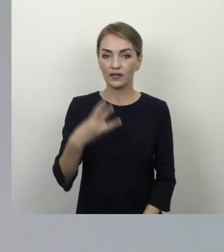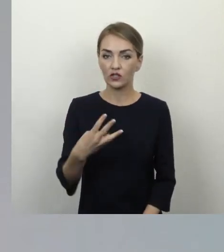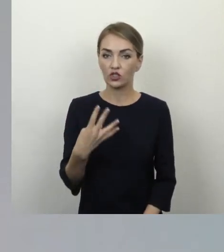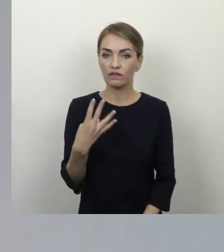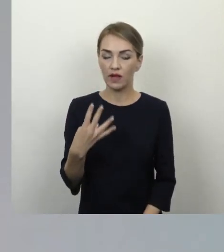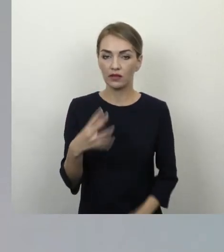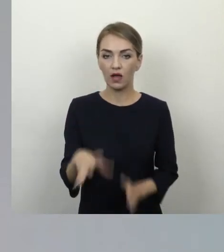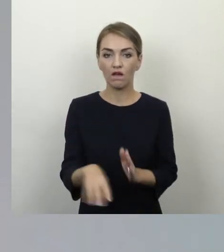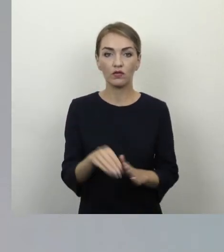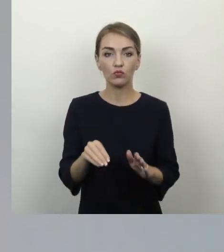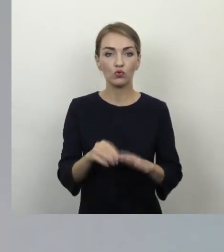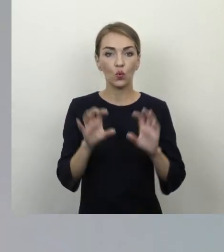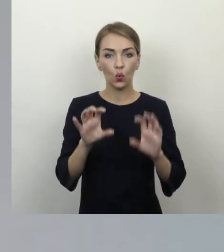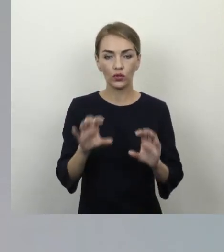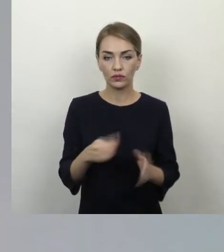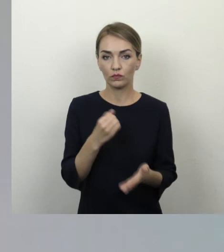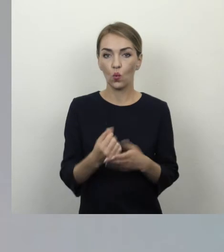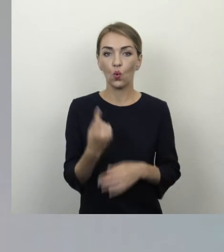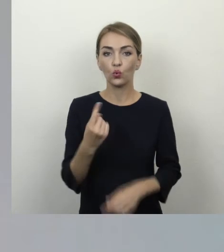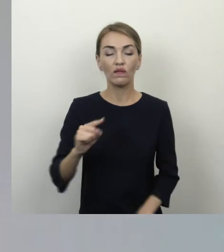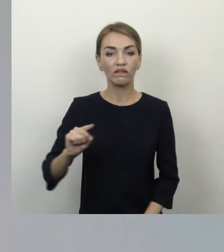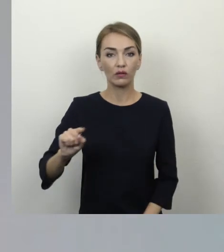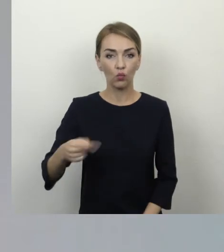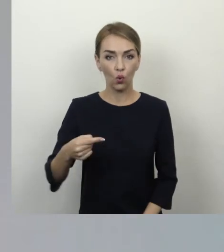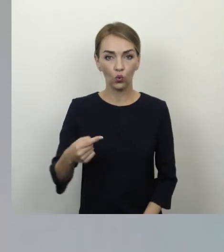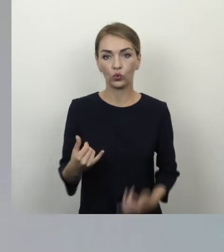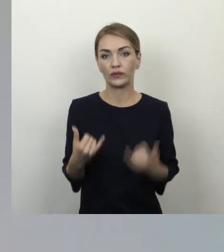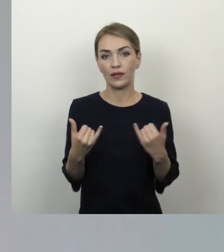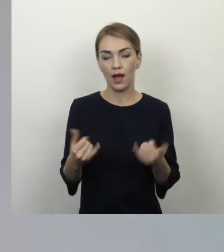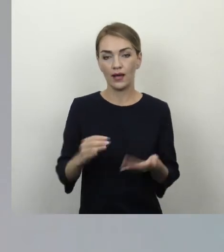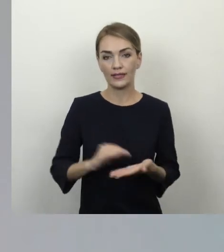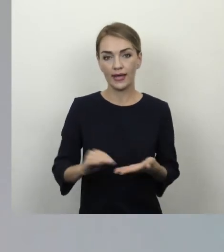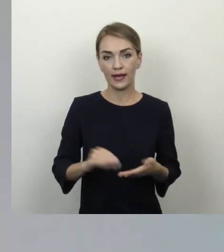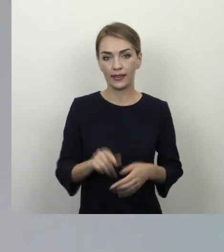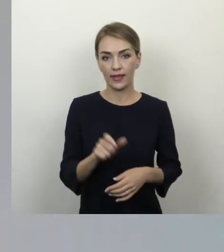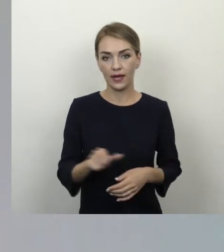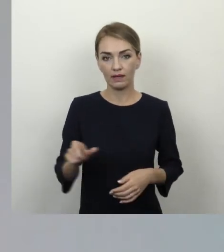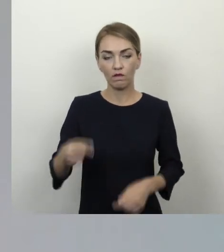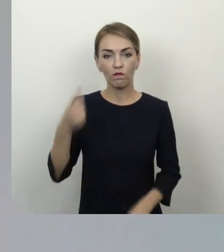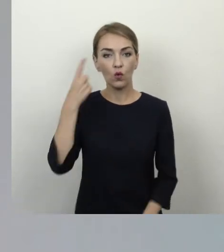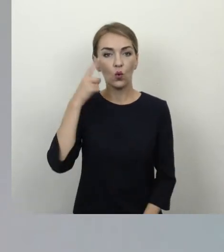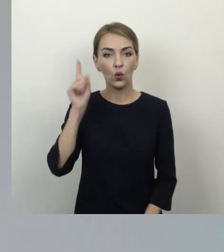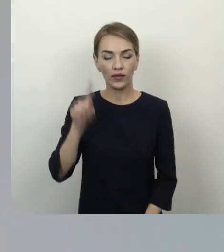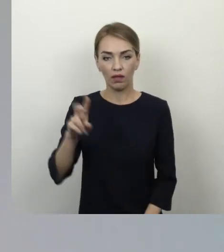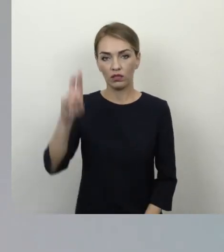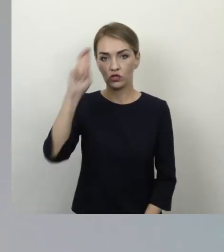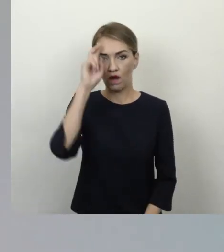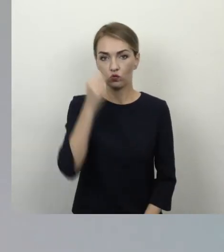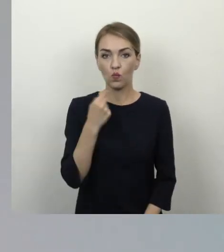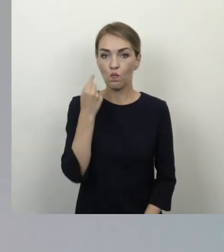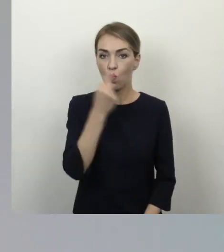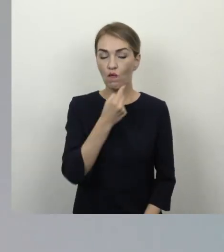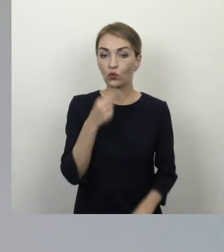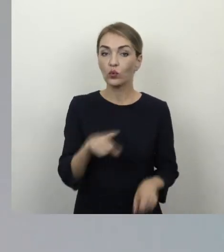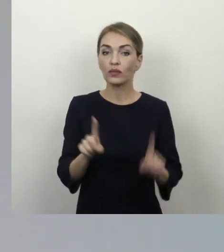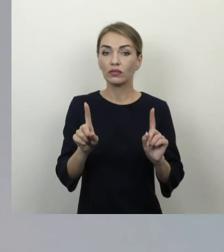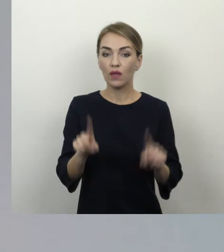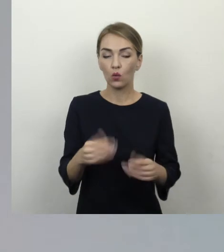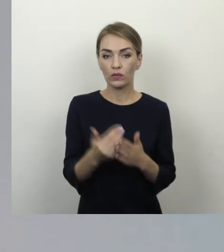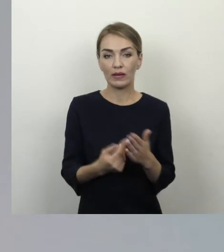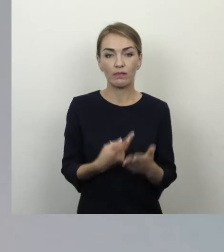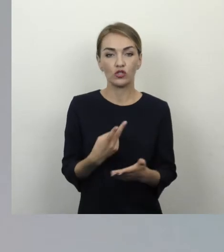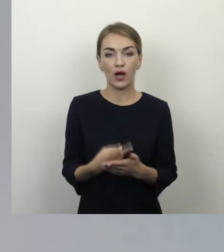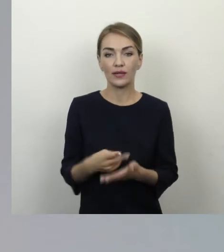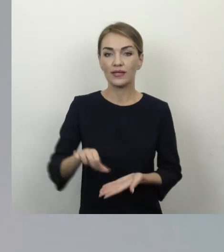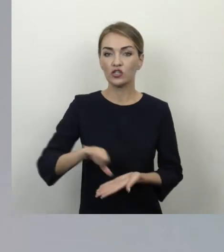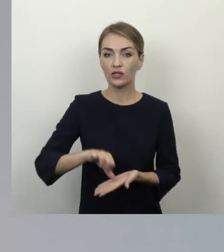requirements about the special profession. Article 34 of the election code only has one requirement for the secretaries, to be able to